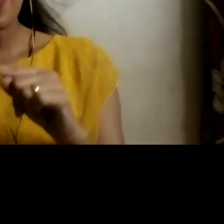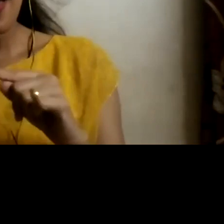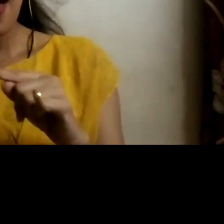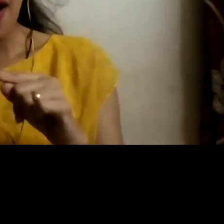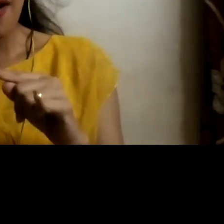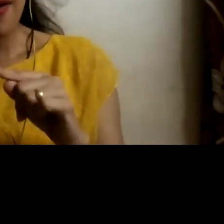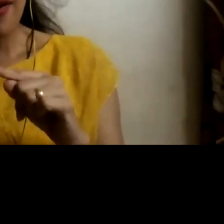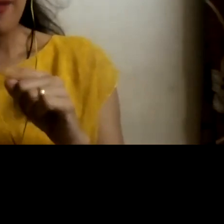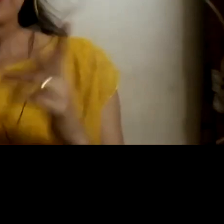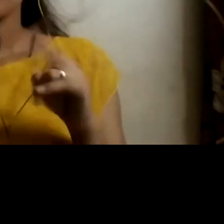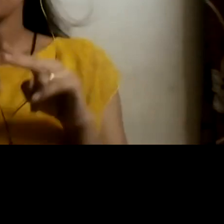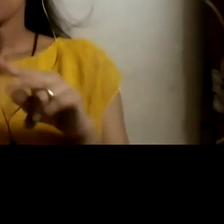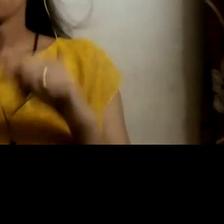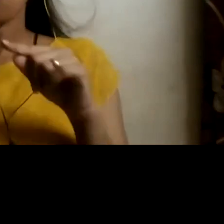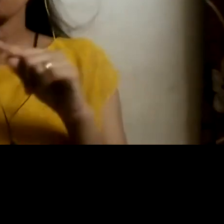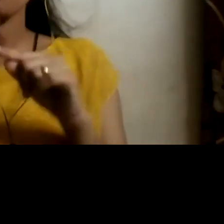universal design.